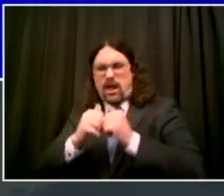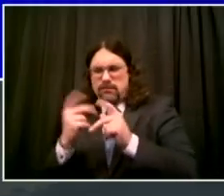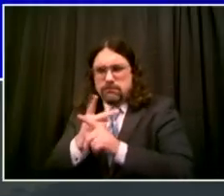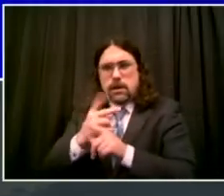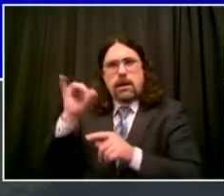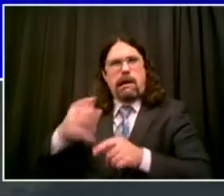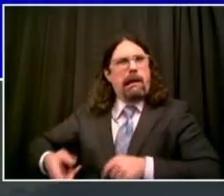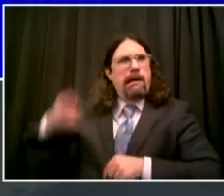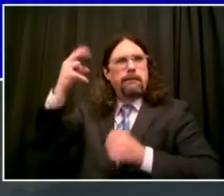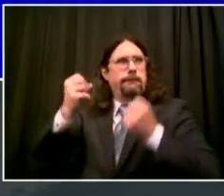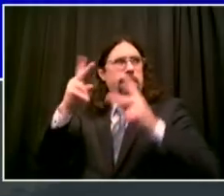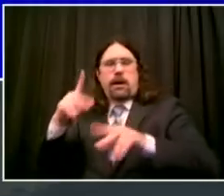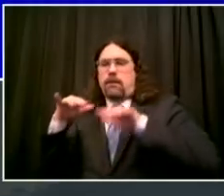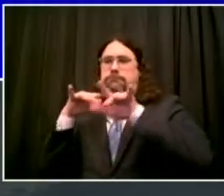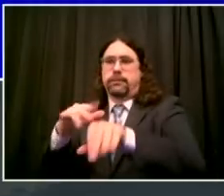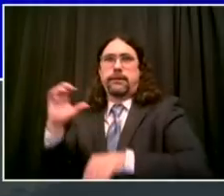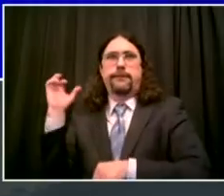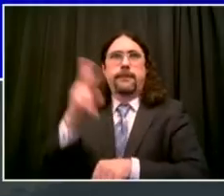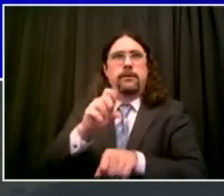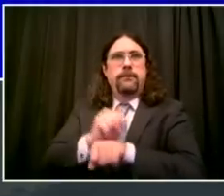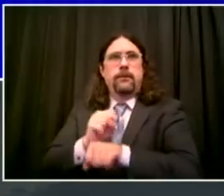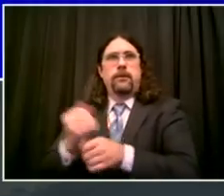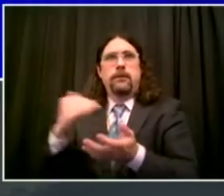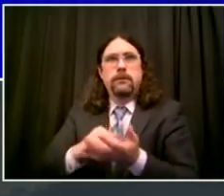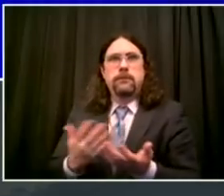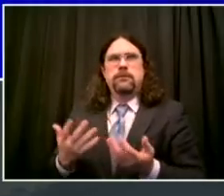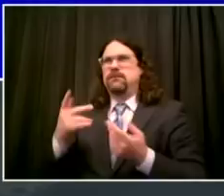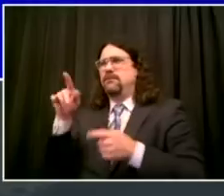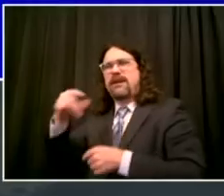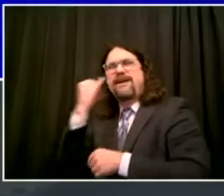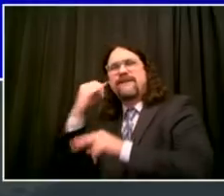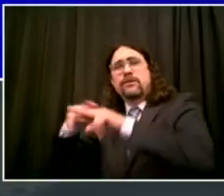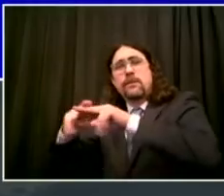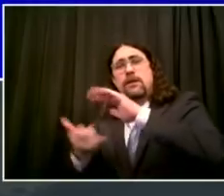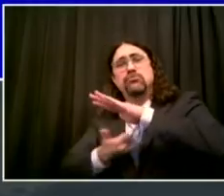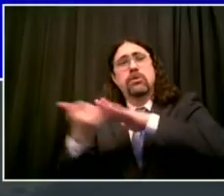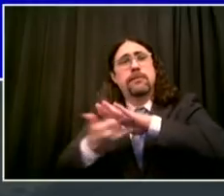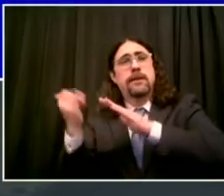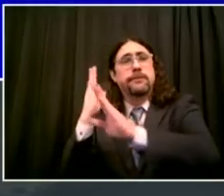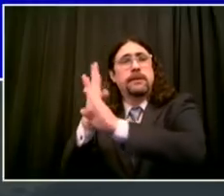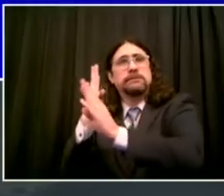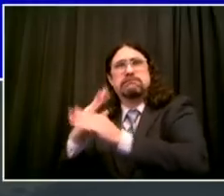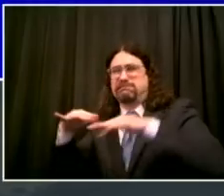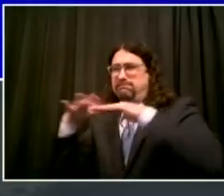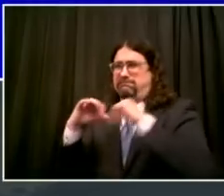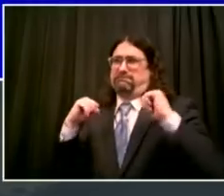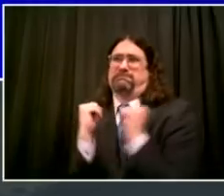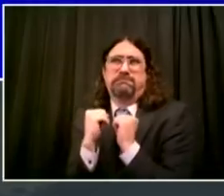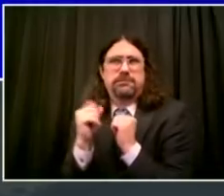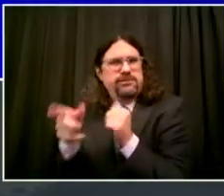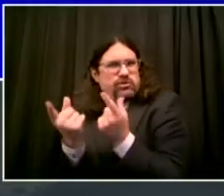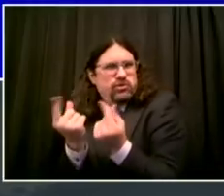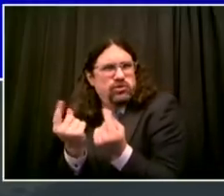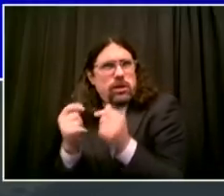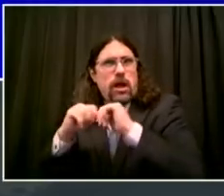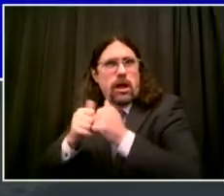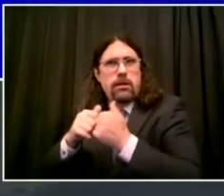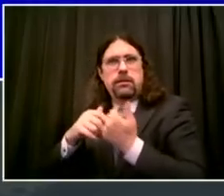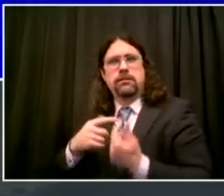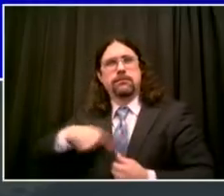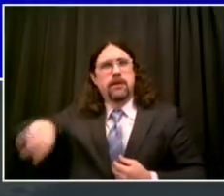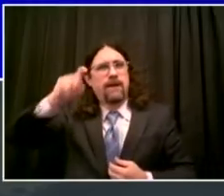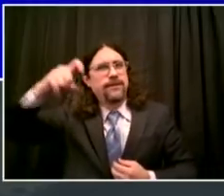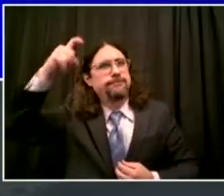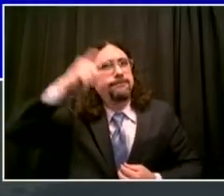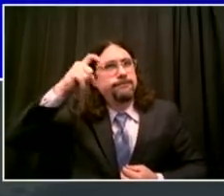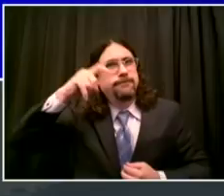That's a concern. We're going to be working with the MTA on that. So the work of preparing for the restart is going on every single day, but it's